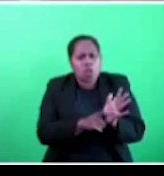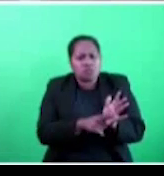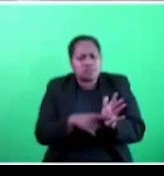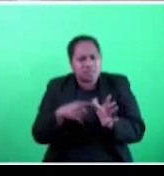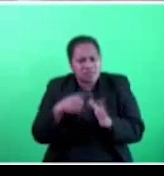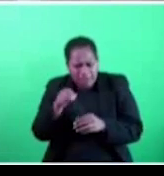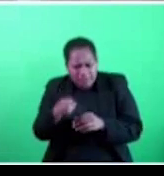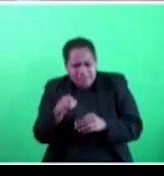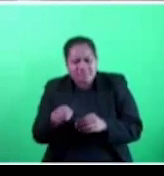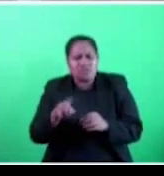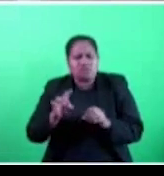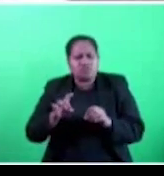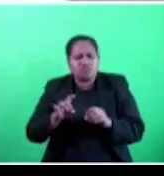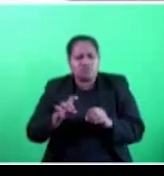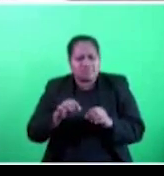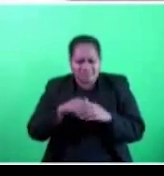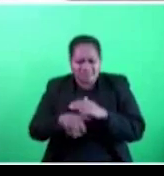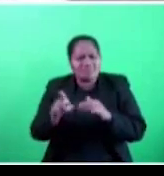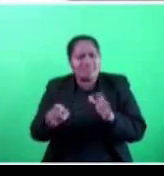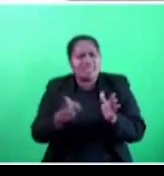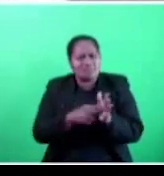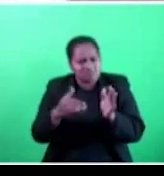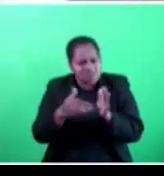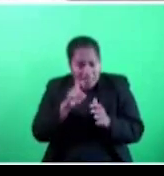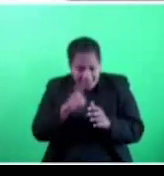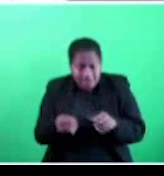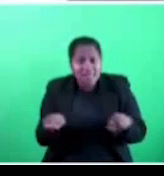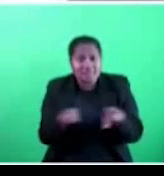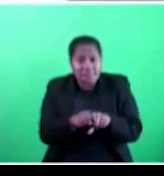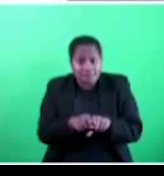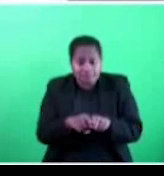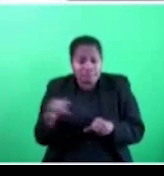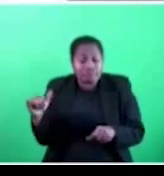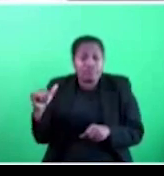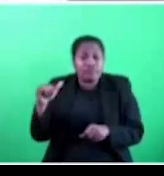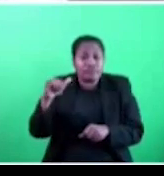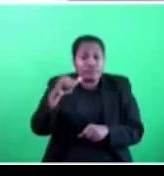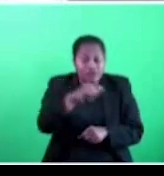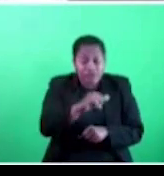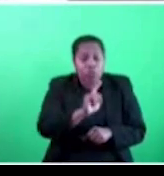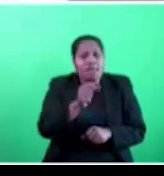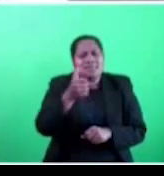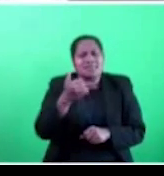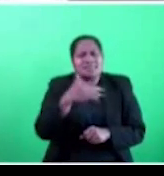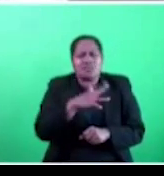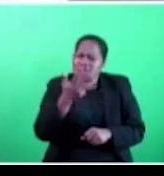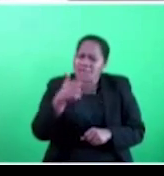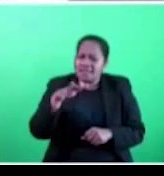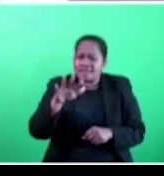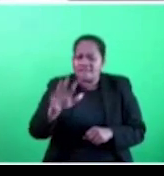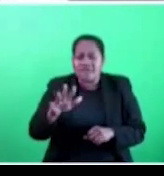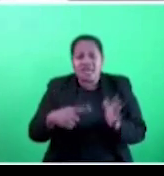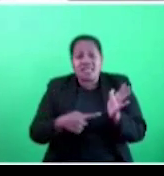airline's A330s operated the same flights, it would have consumed 695 tons more fuel.